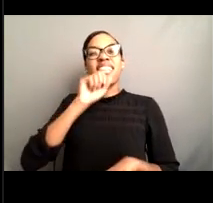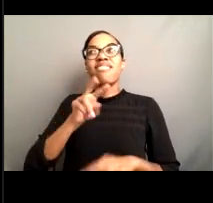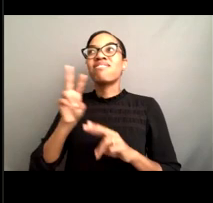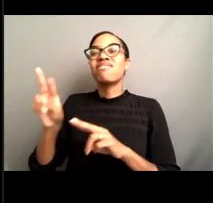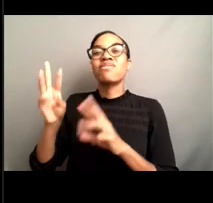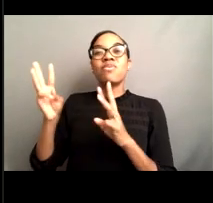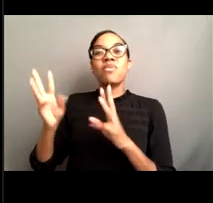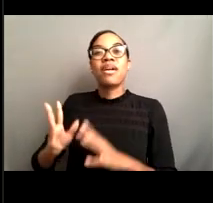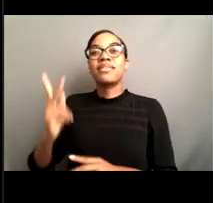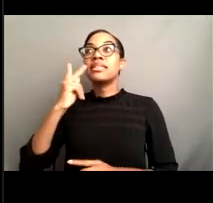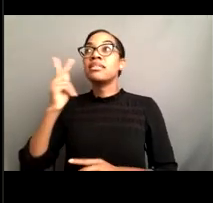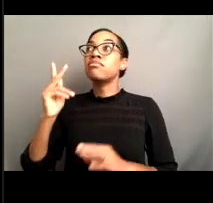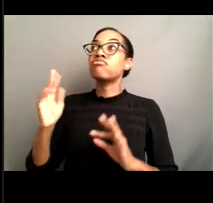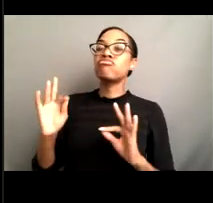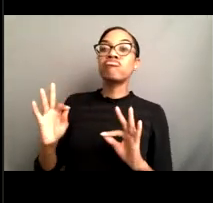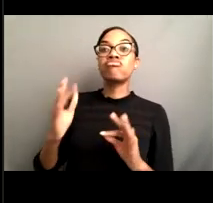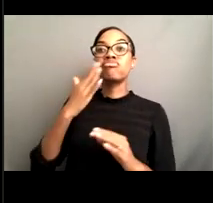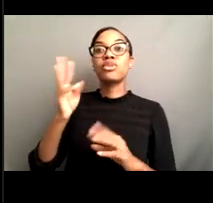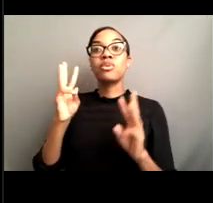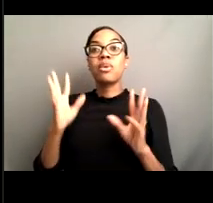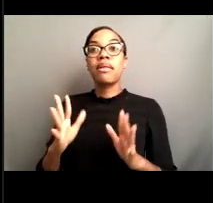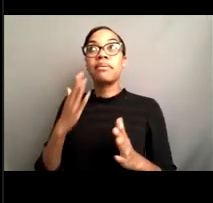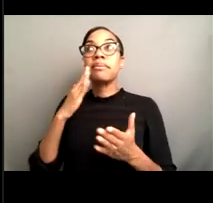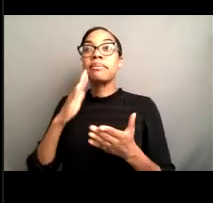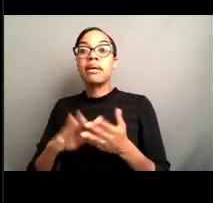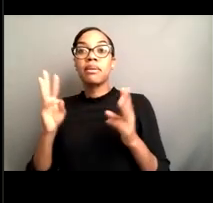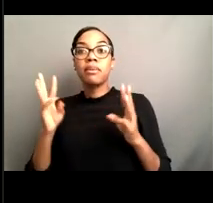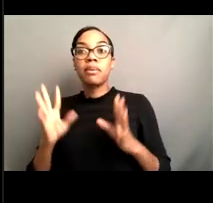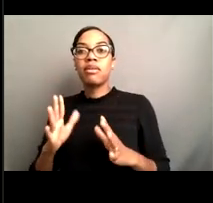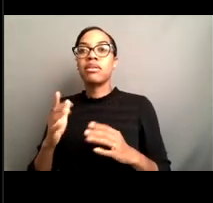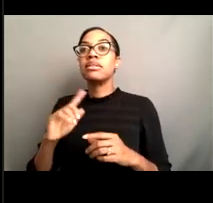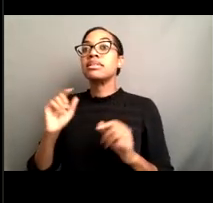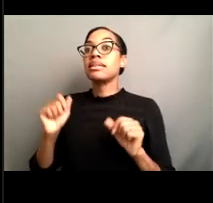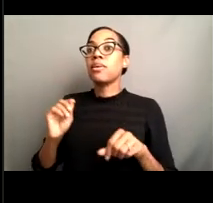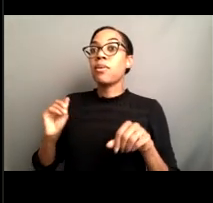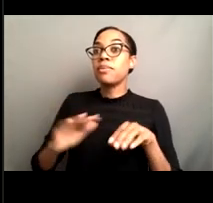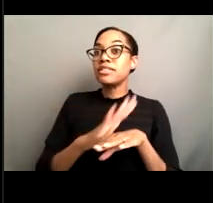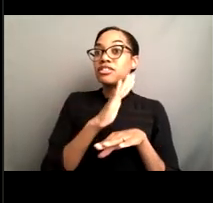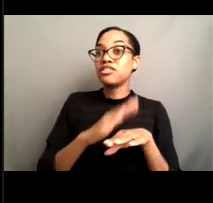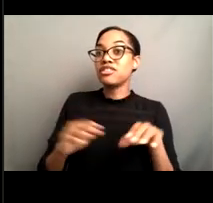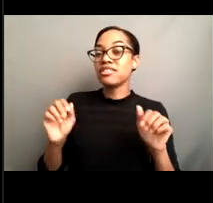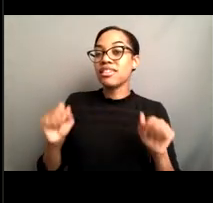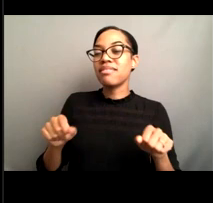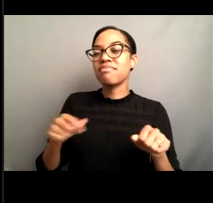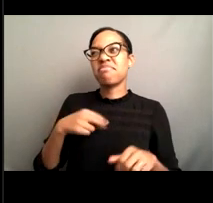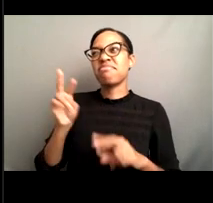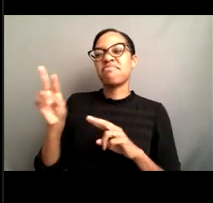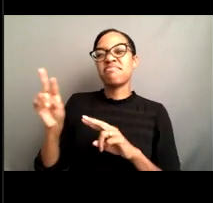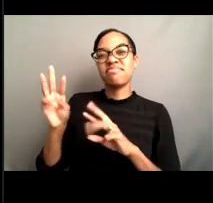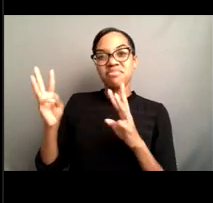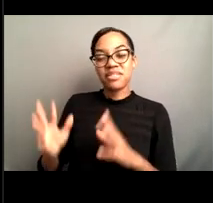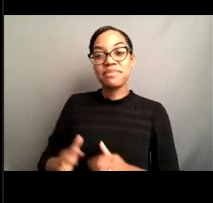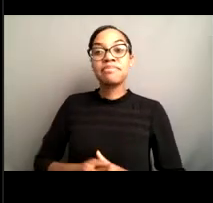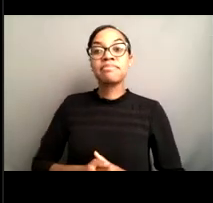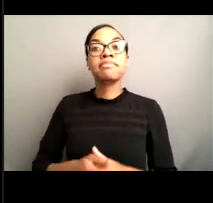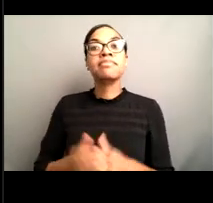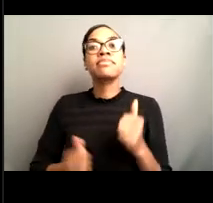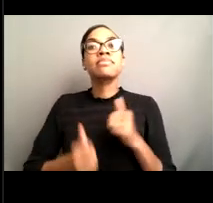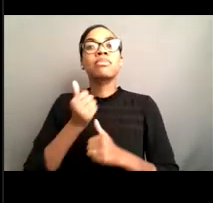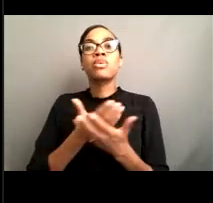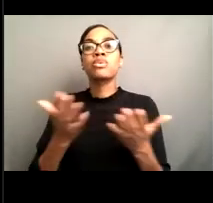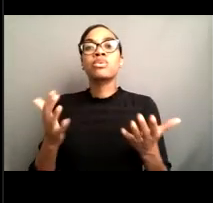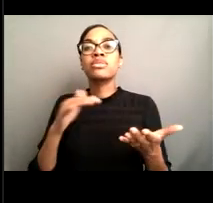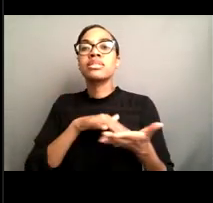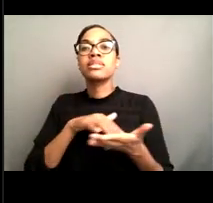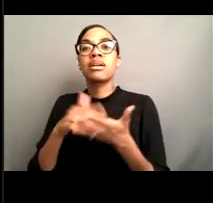outside. Now, people ask, what do we study for meteorology? And biggest things that we study the most are science and